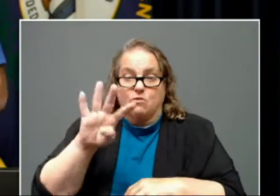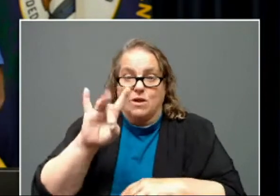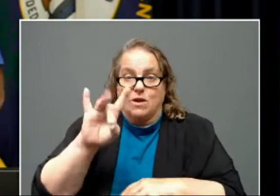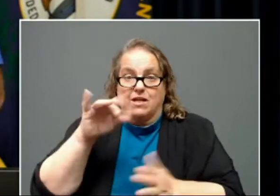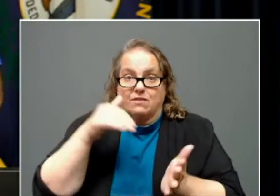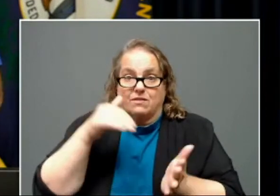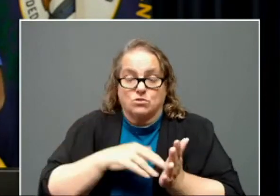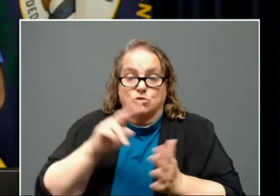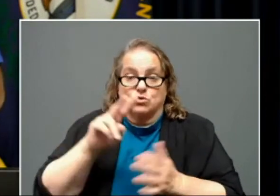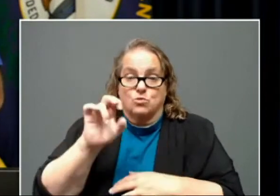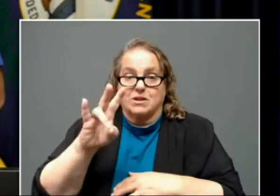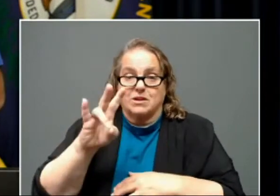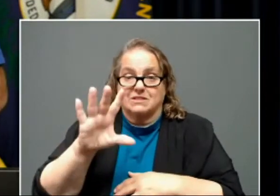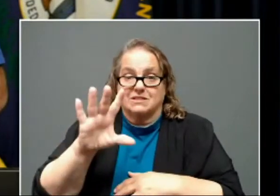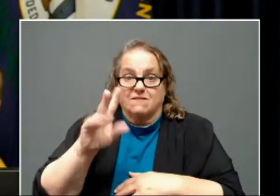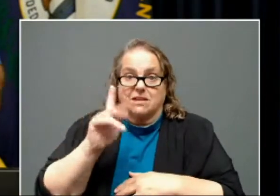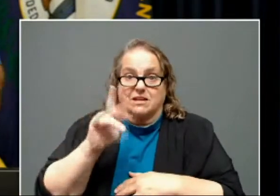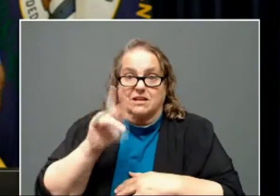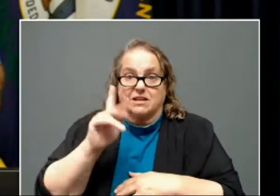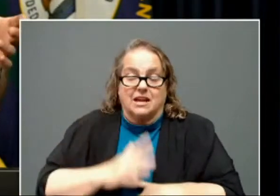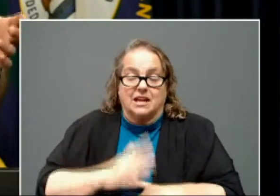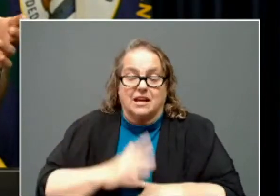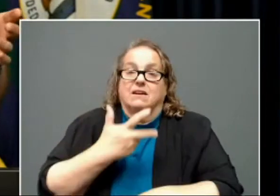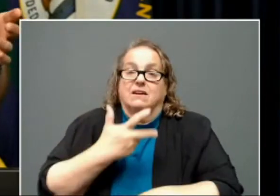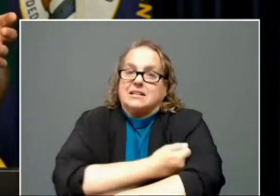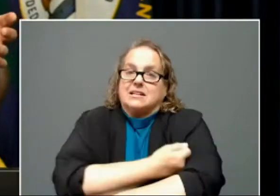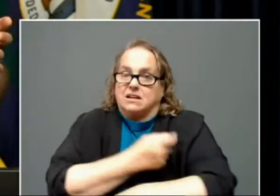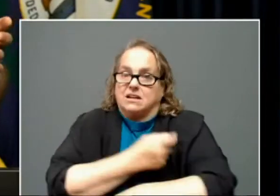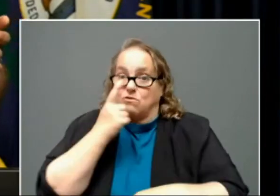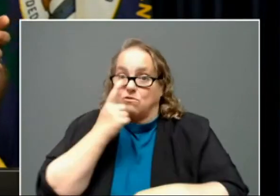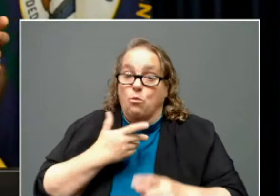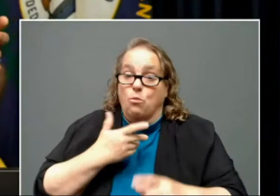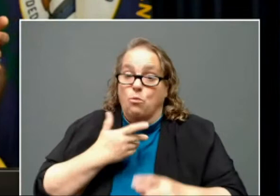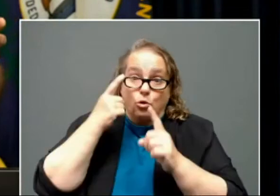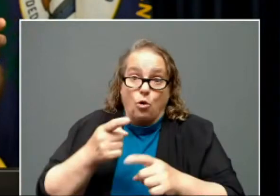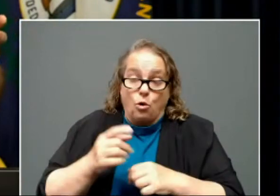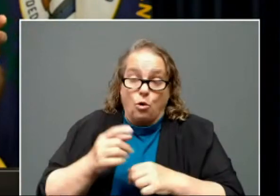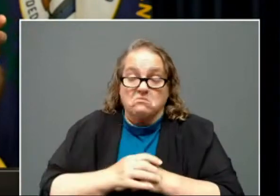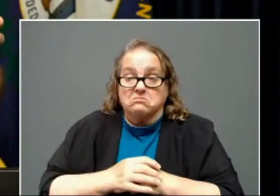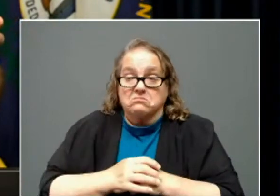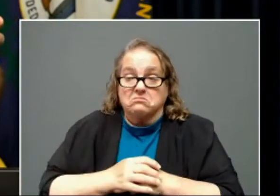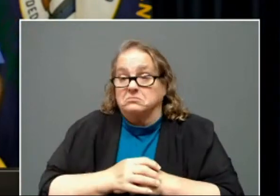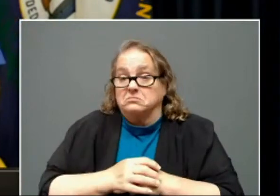1,848,275 Kentuckians vaccinated. For our goal, that leaves